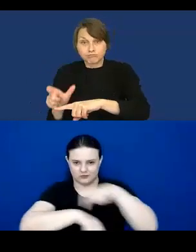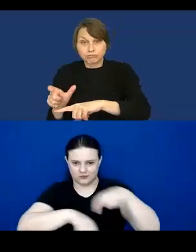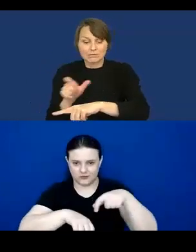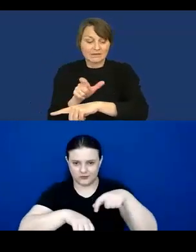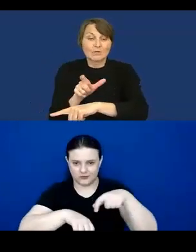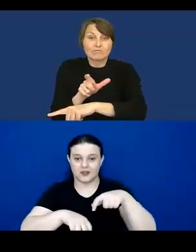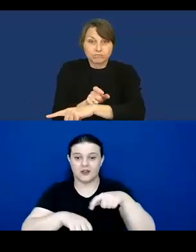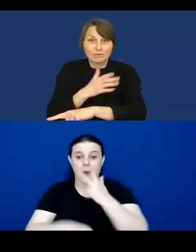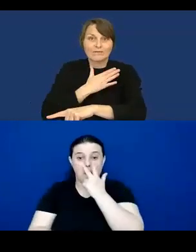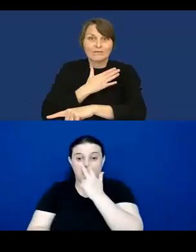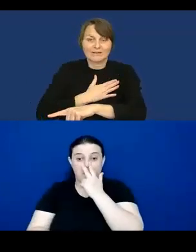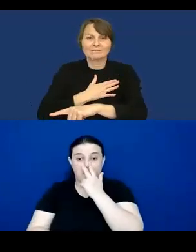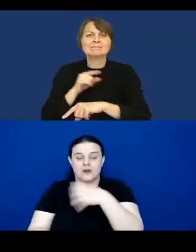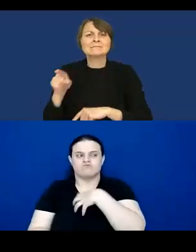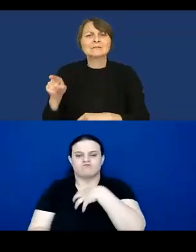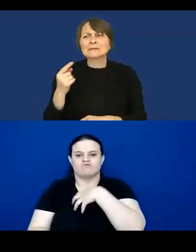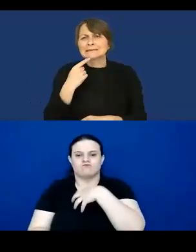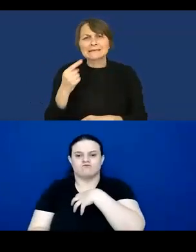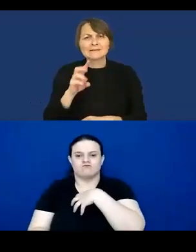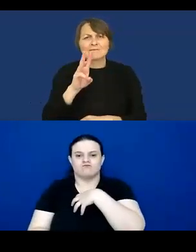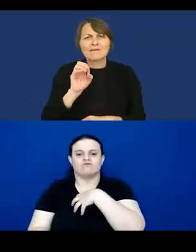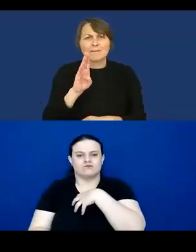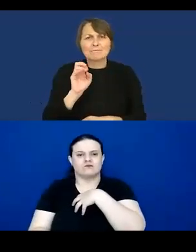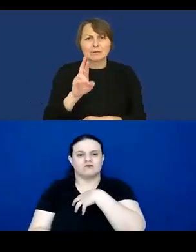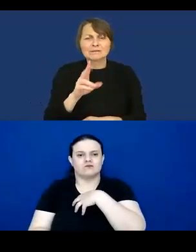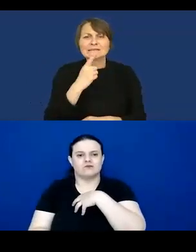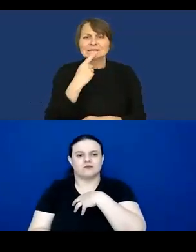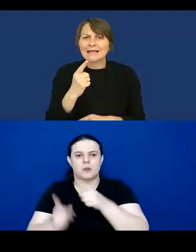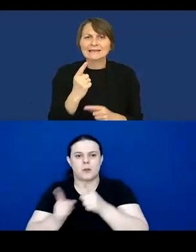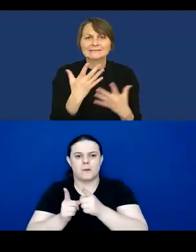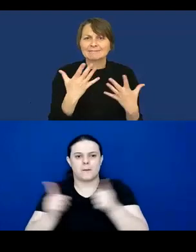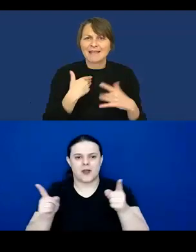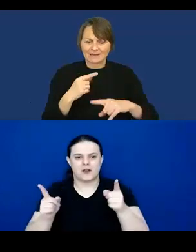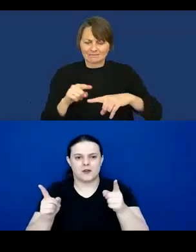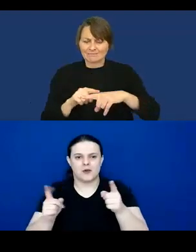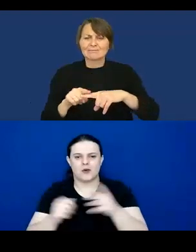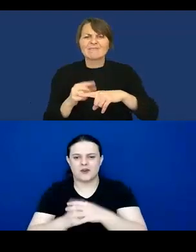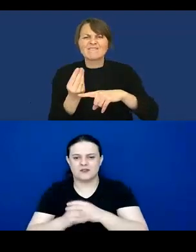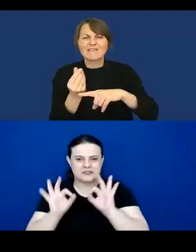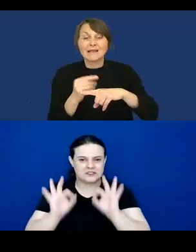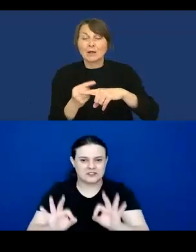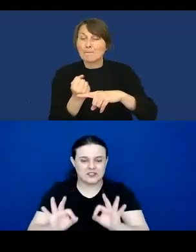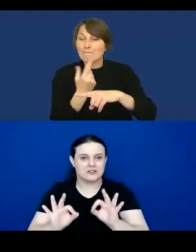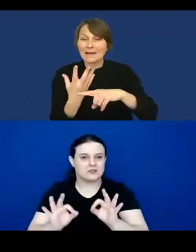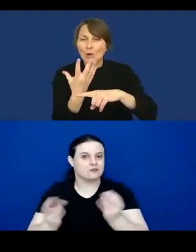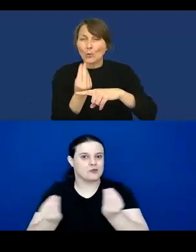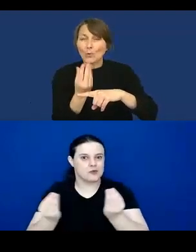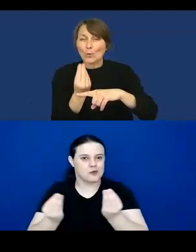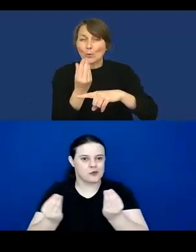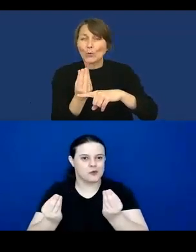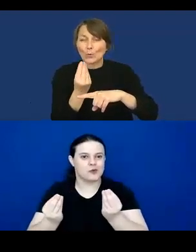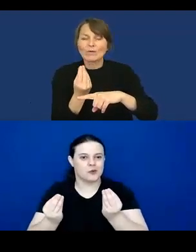and high acuity means many receptors, so high density of receptors, and